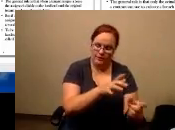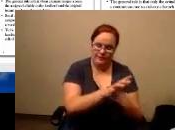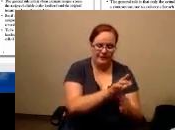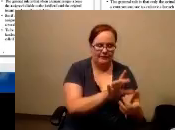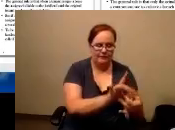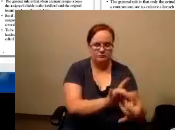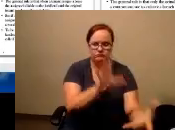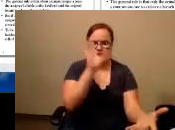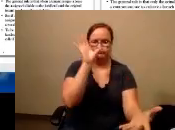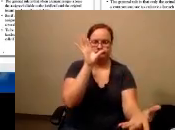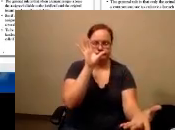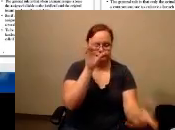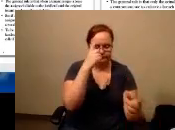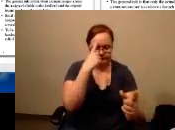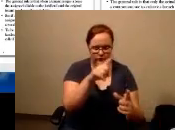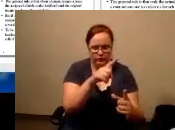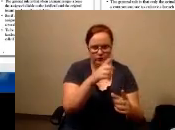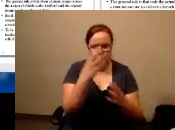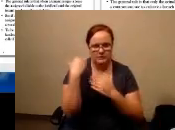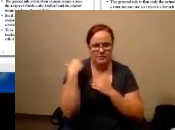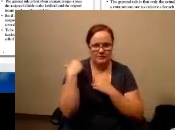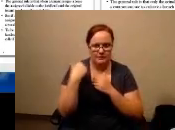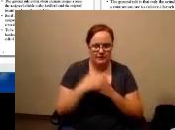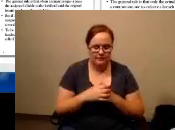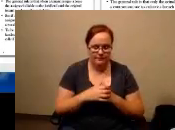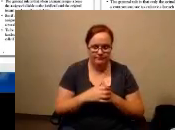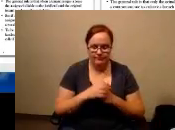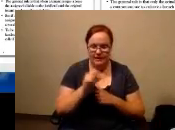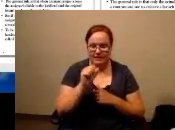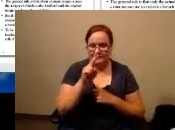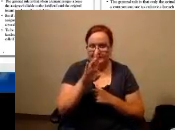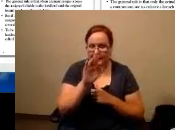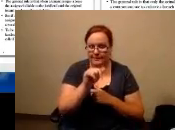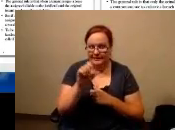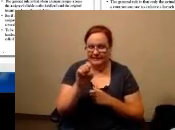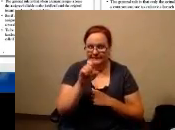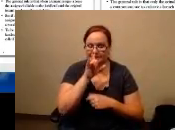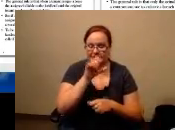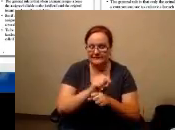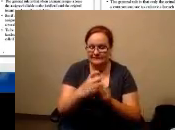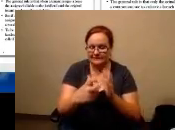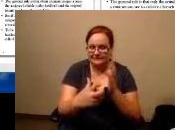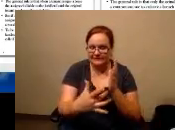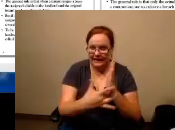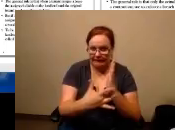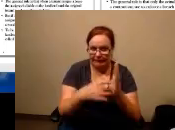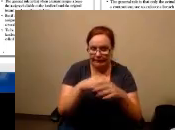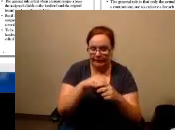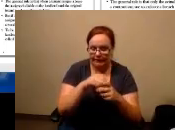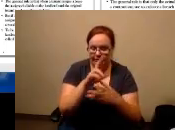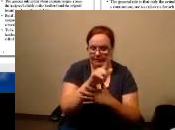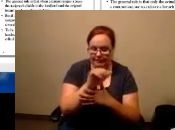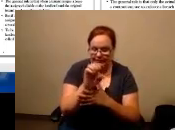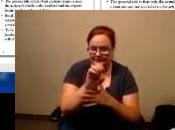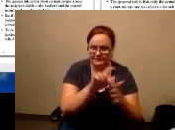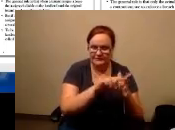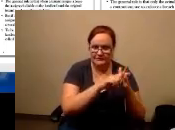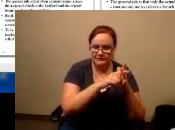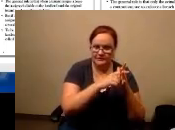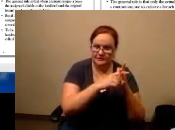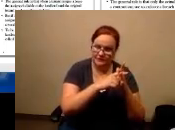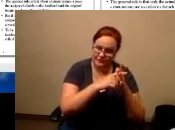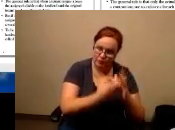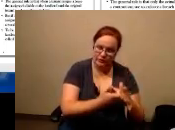further responsibility. The sublease is technically a new lease. The original lease remains in effect between the first two